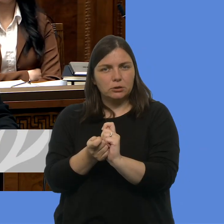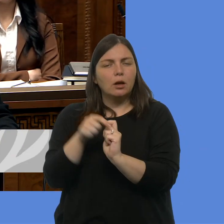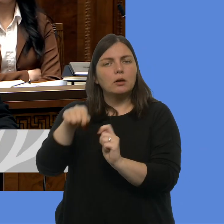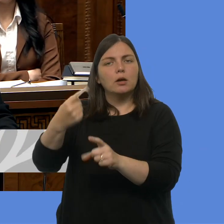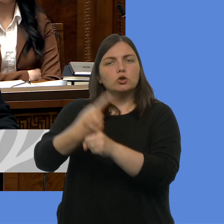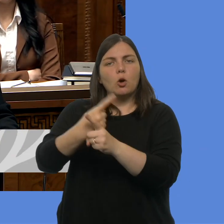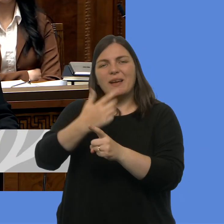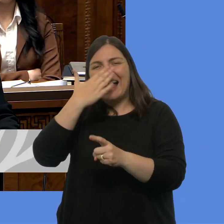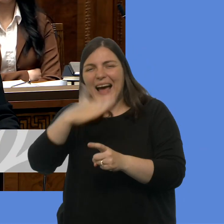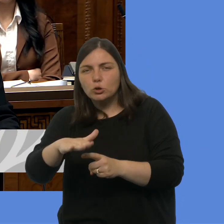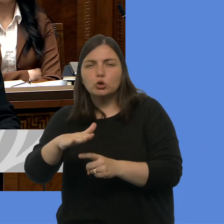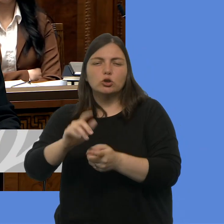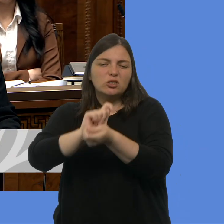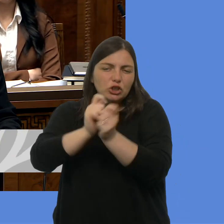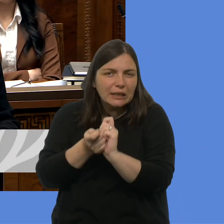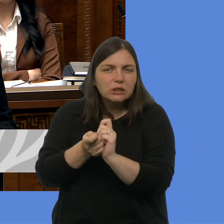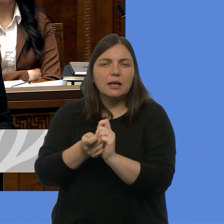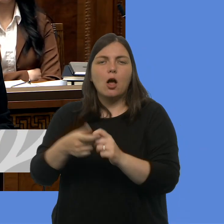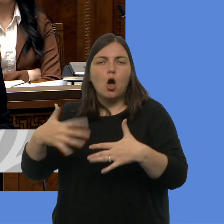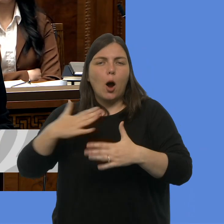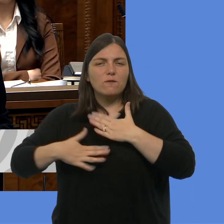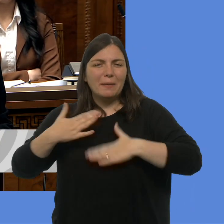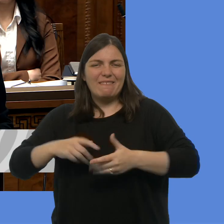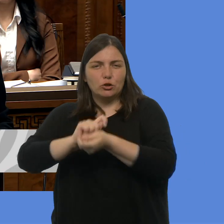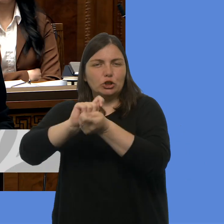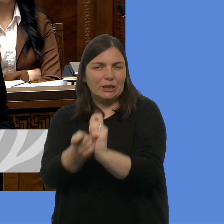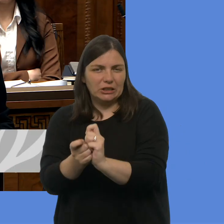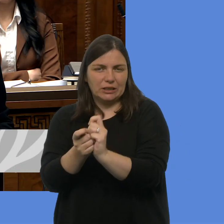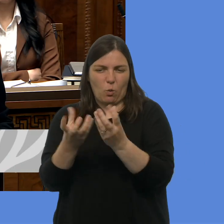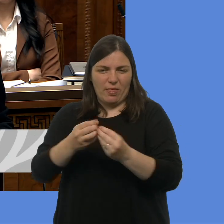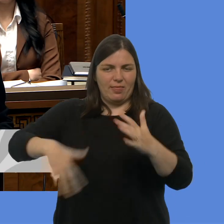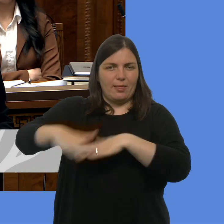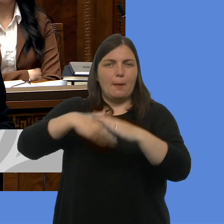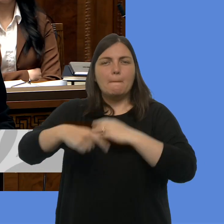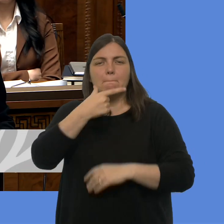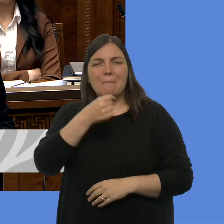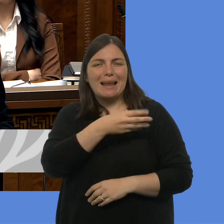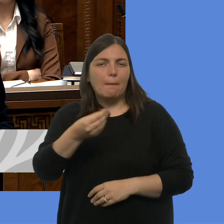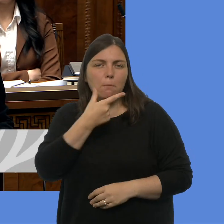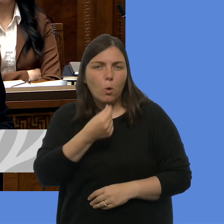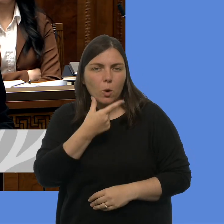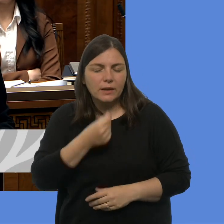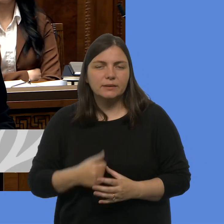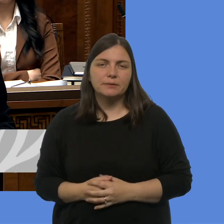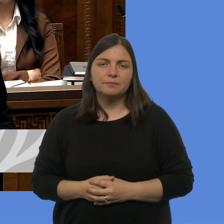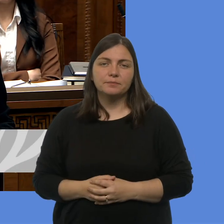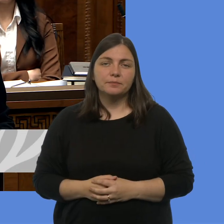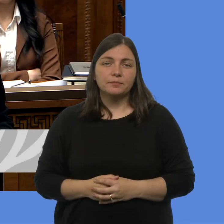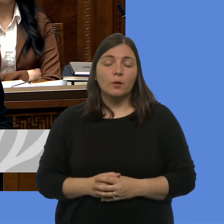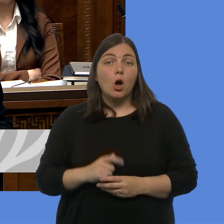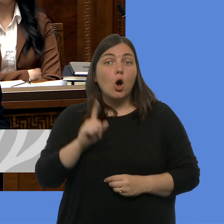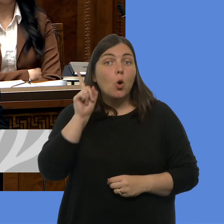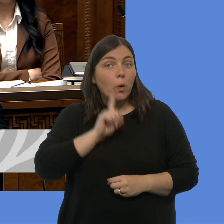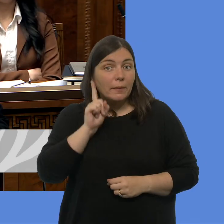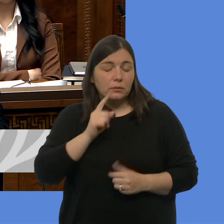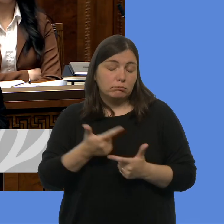harmful behaviours among men and boys. Far too many women, even as recently as last week, far too many women are